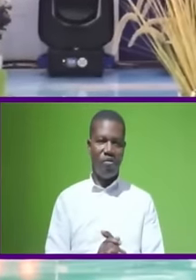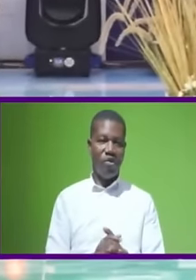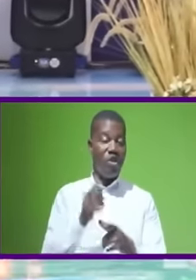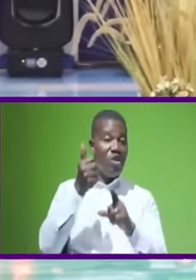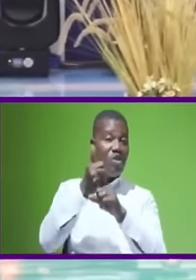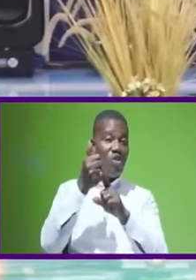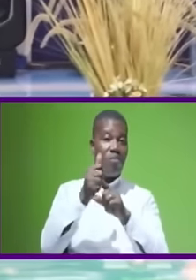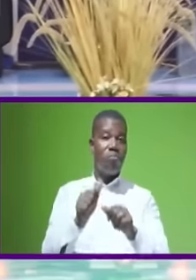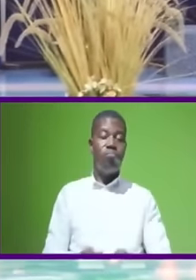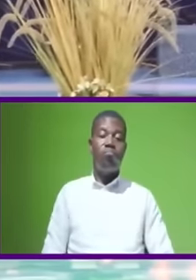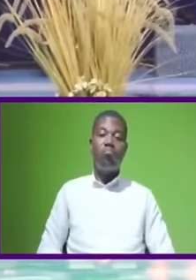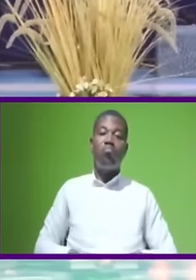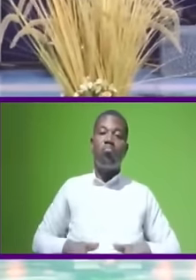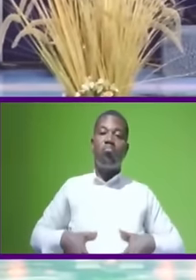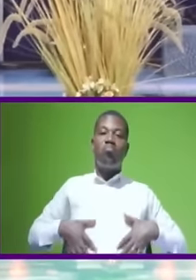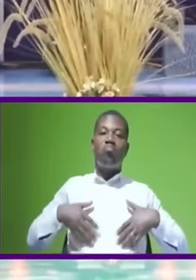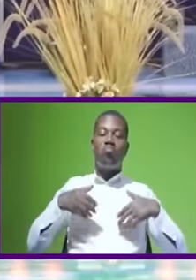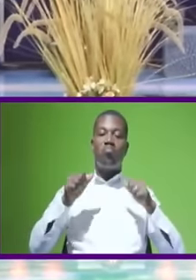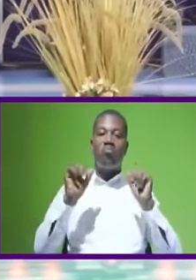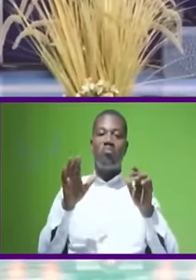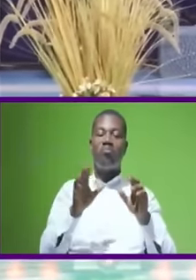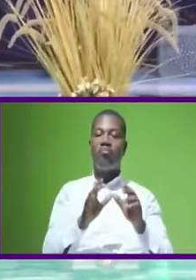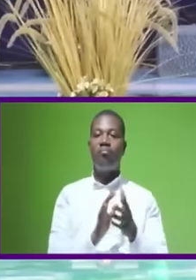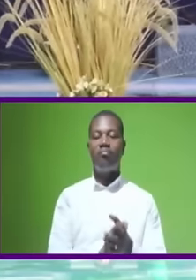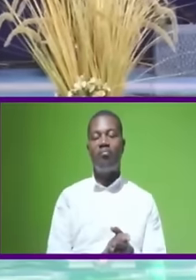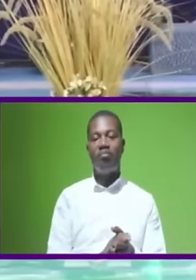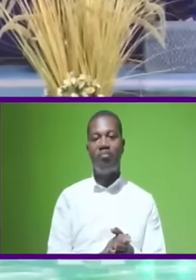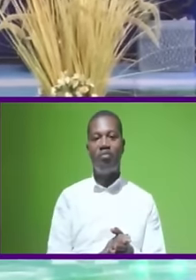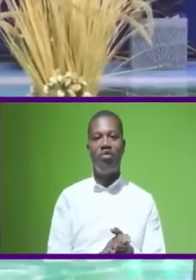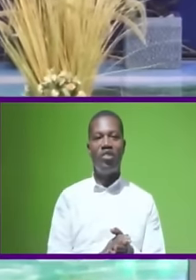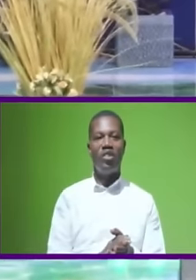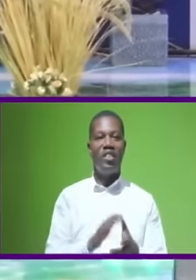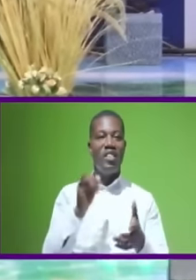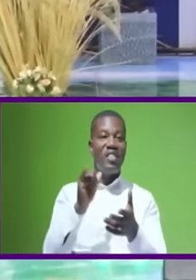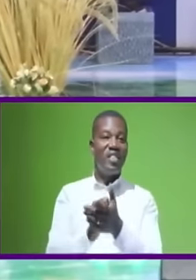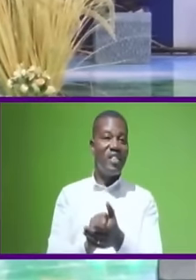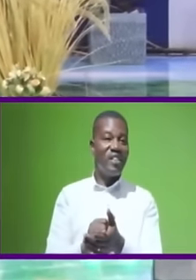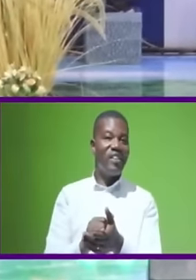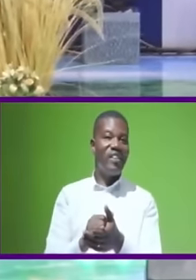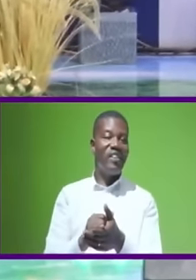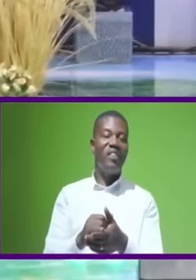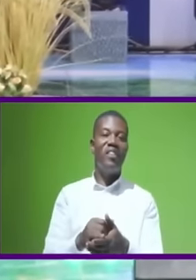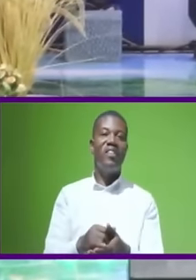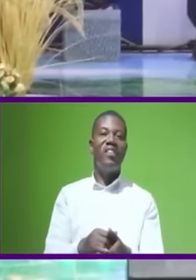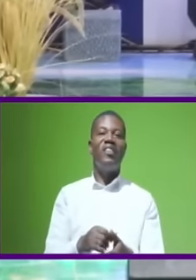And out of your heart and willingness.